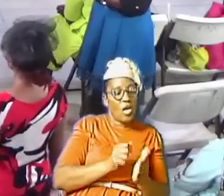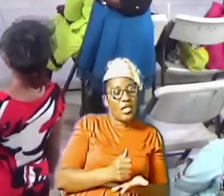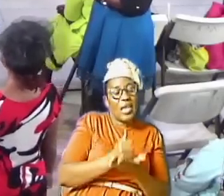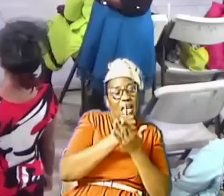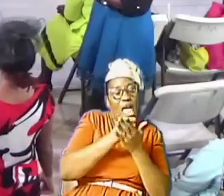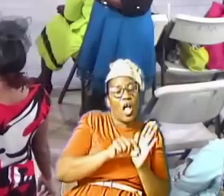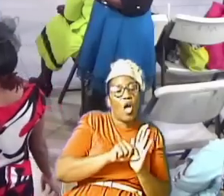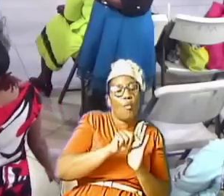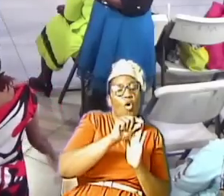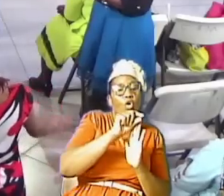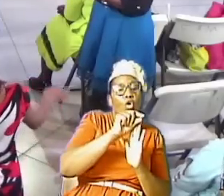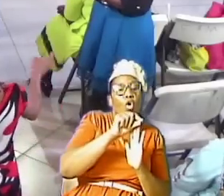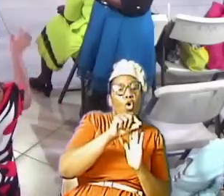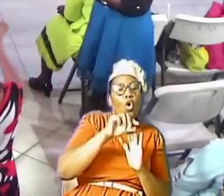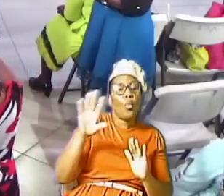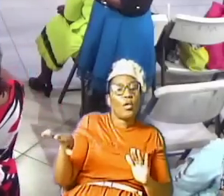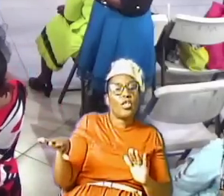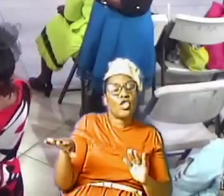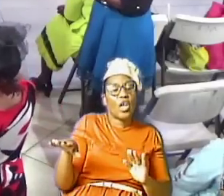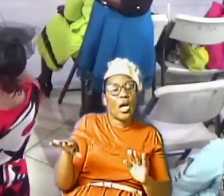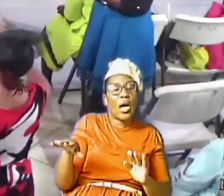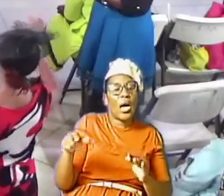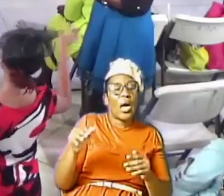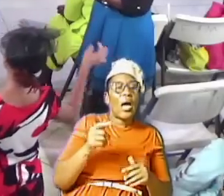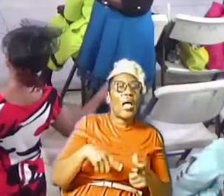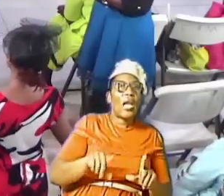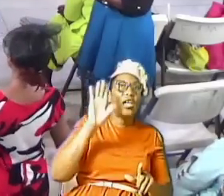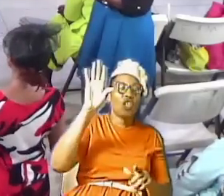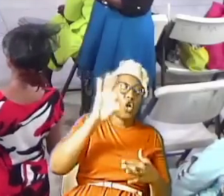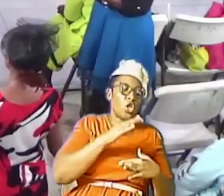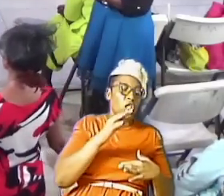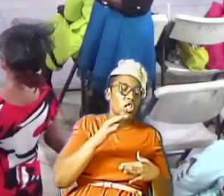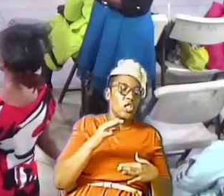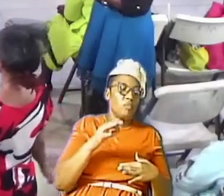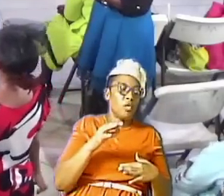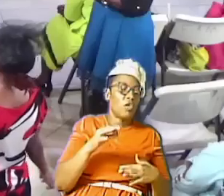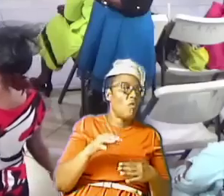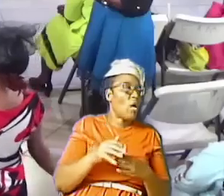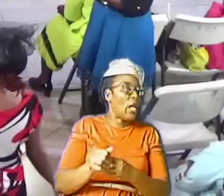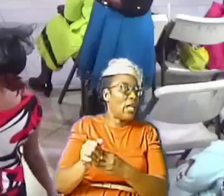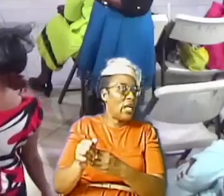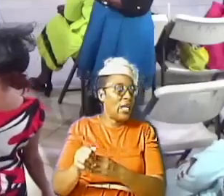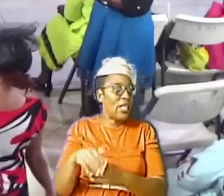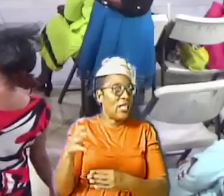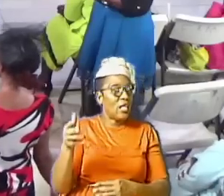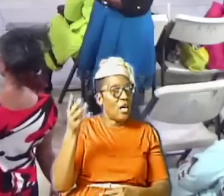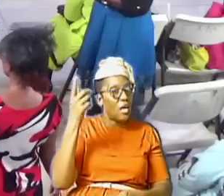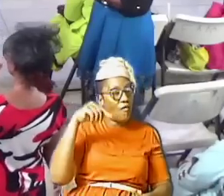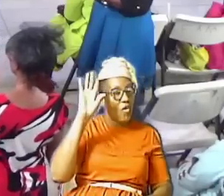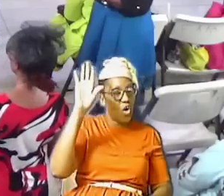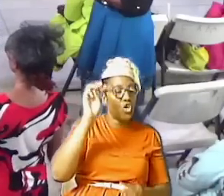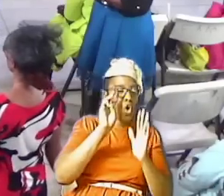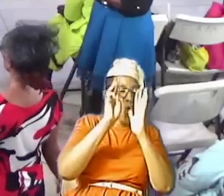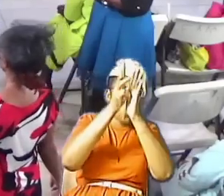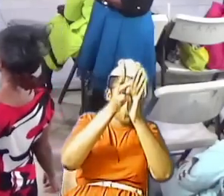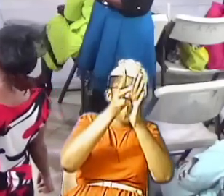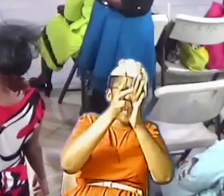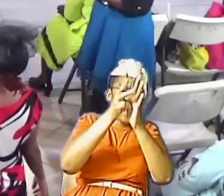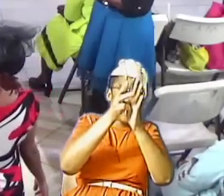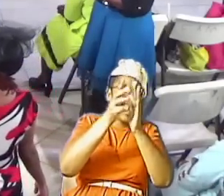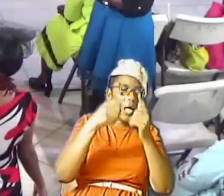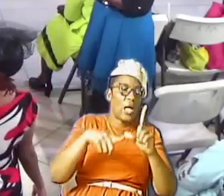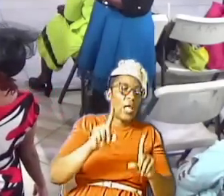spirit guide them, O God Almighty. We pray, O God, for your will to be accomplished in this life. We pray that